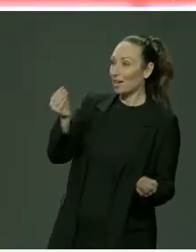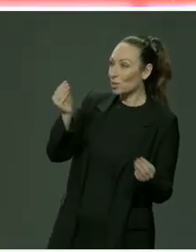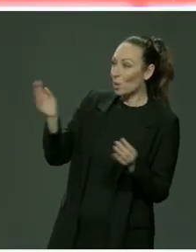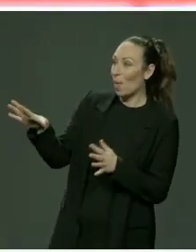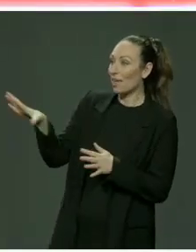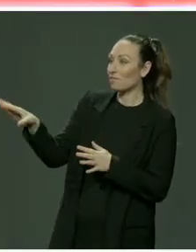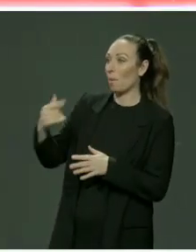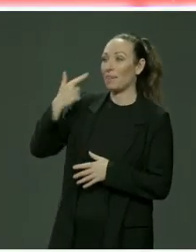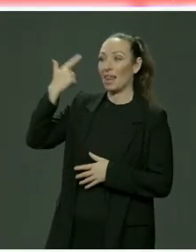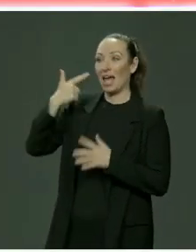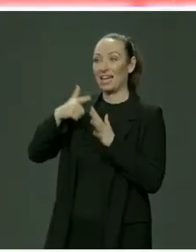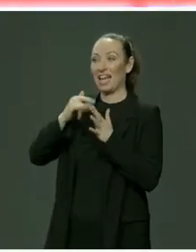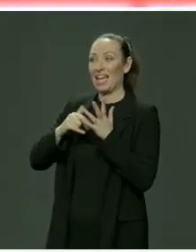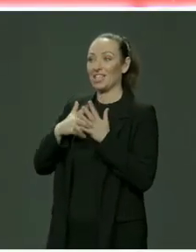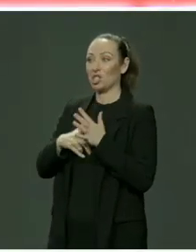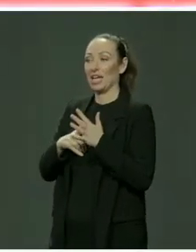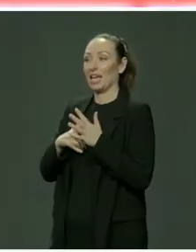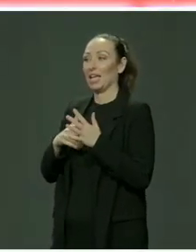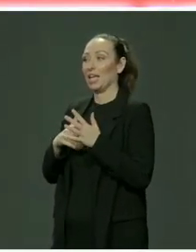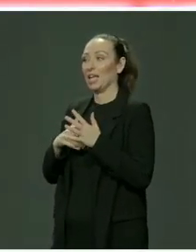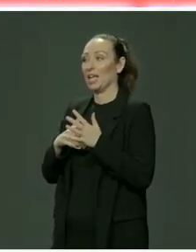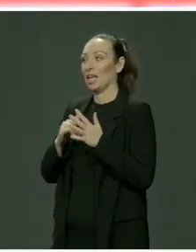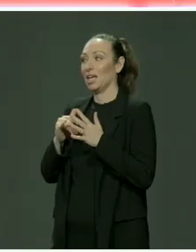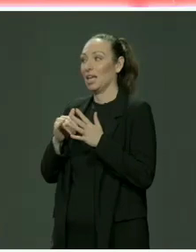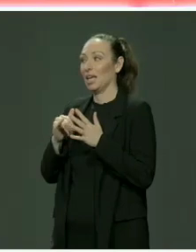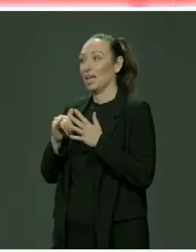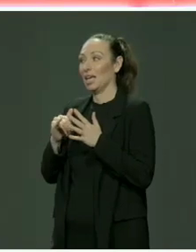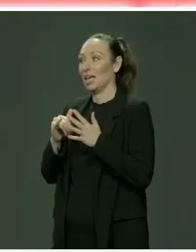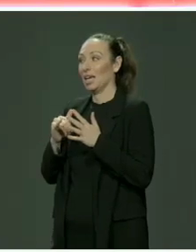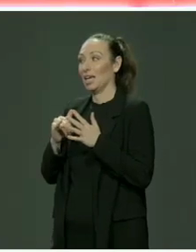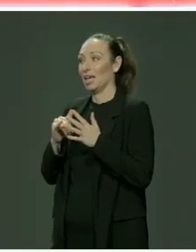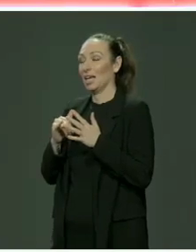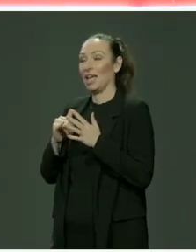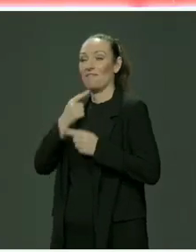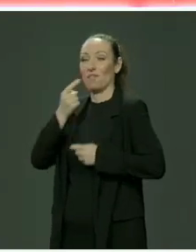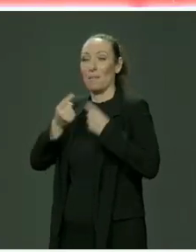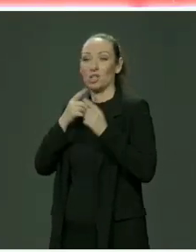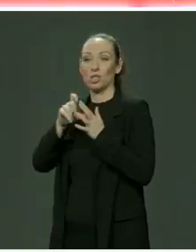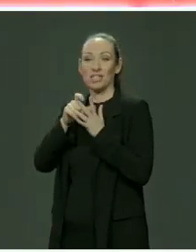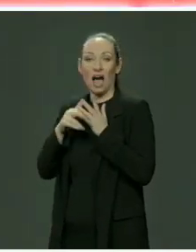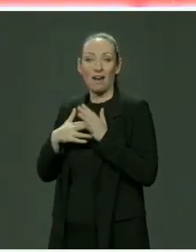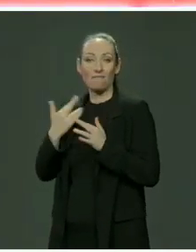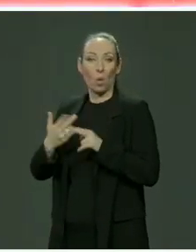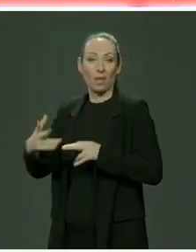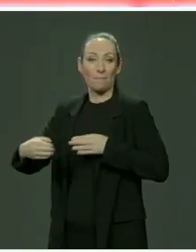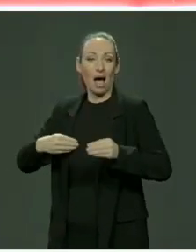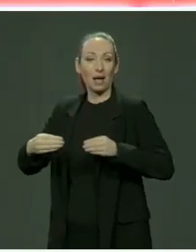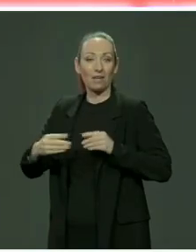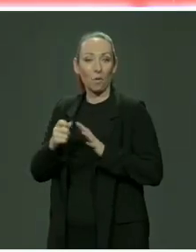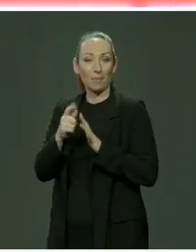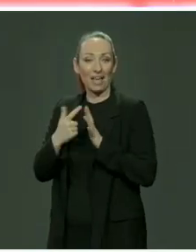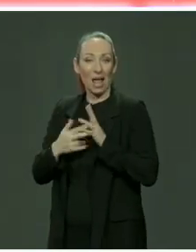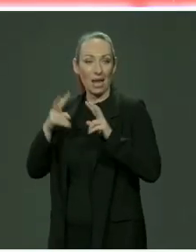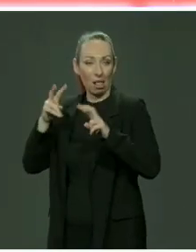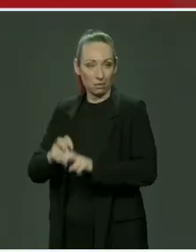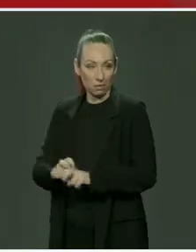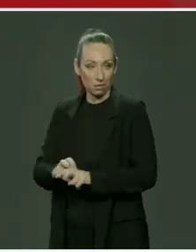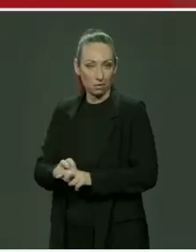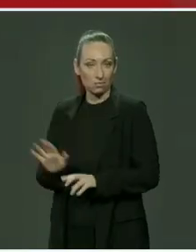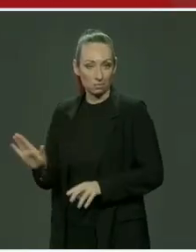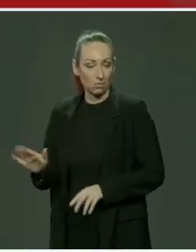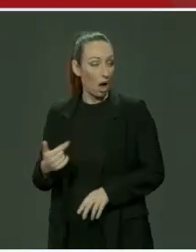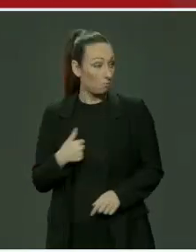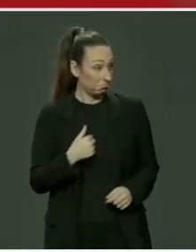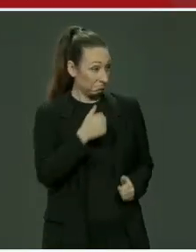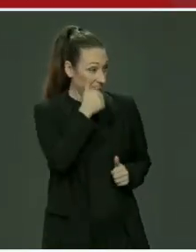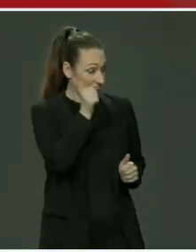Stock Exchange site that provides data for the market and shows peer analysis. I'm not familiar with